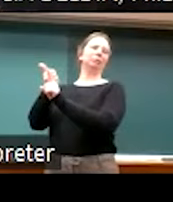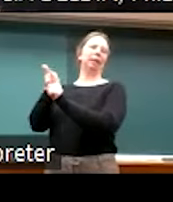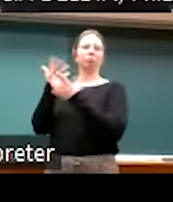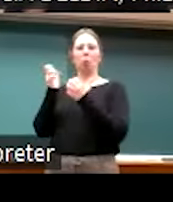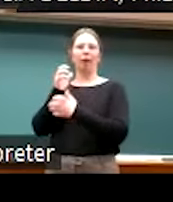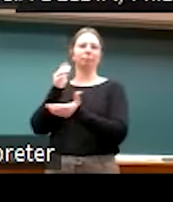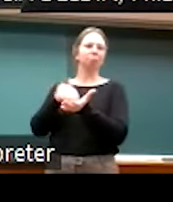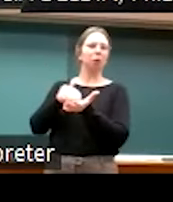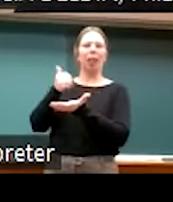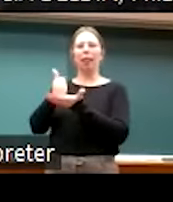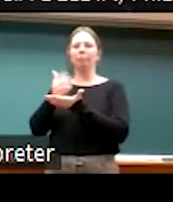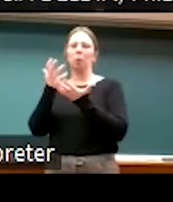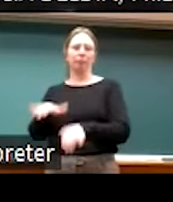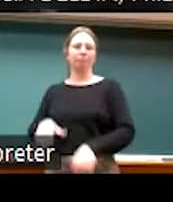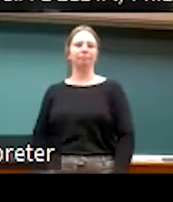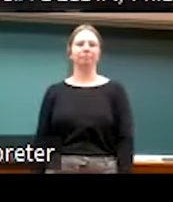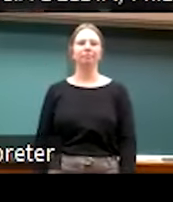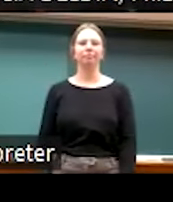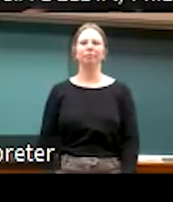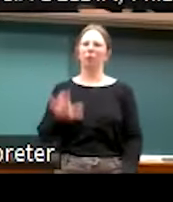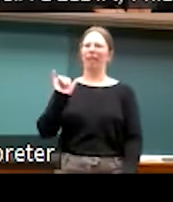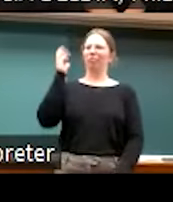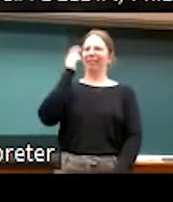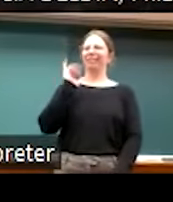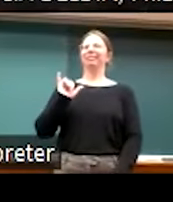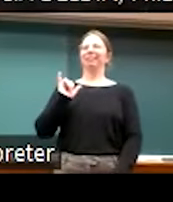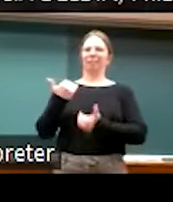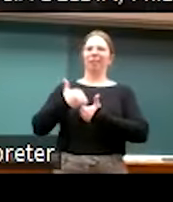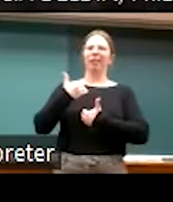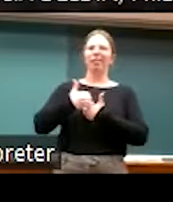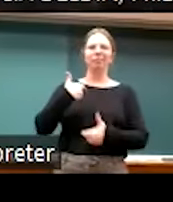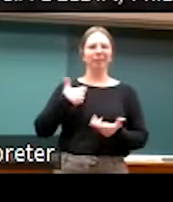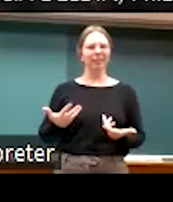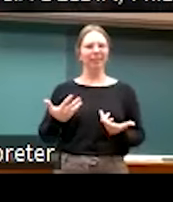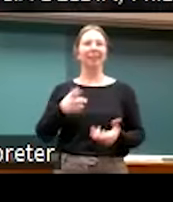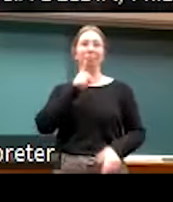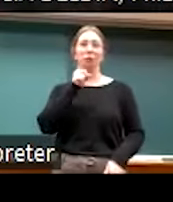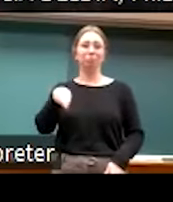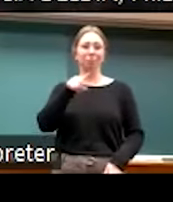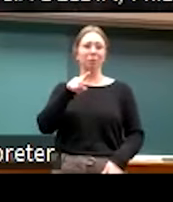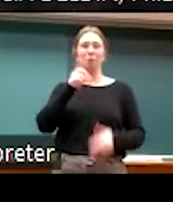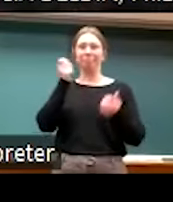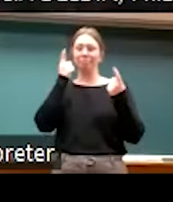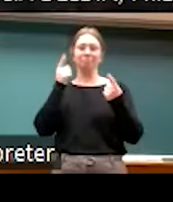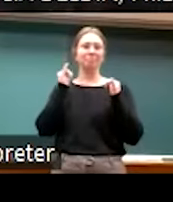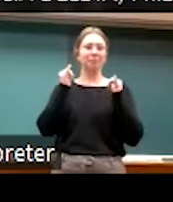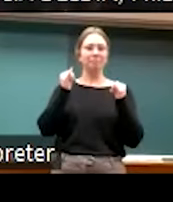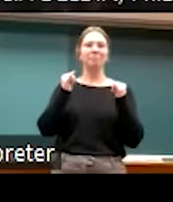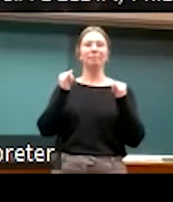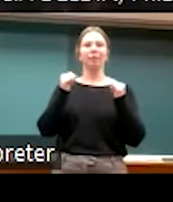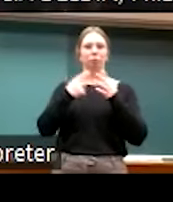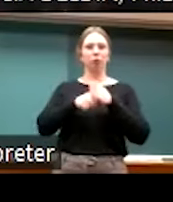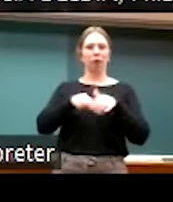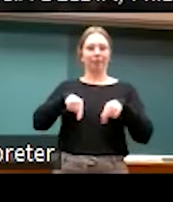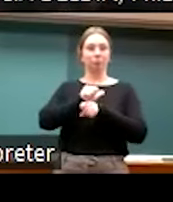So this was bothering me. I'm sure it doesn't make any of you all feel good because I bet you're like me. You went in this field because you wanted to